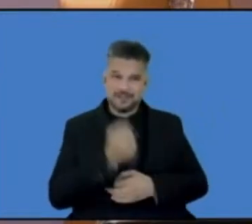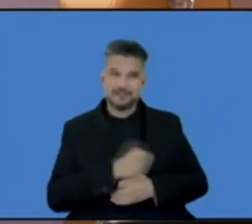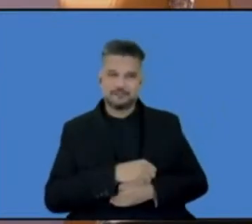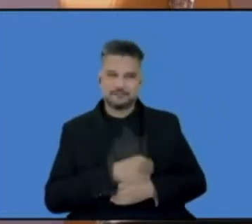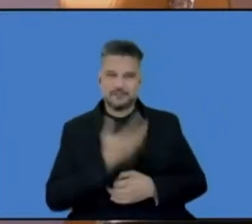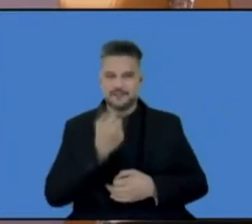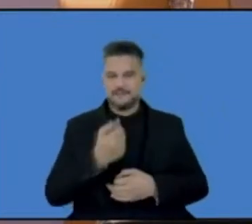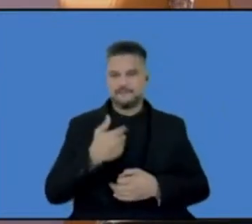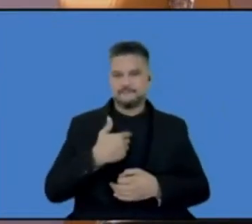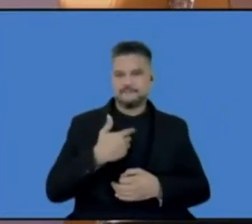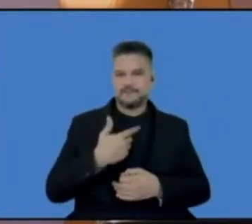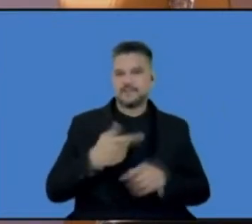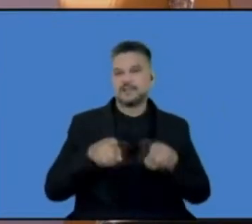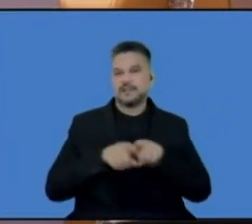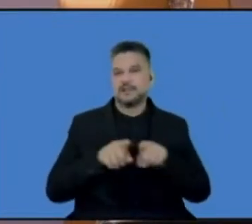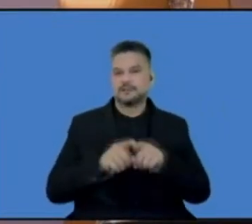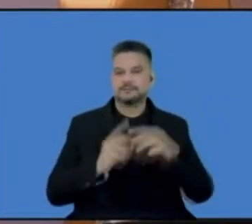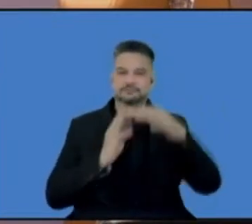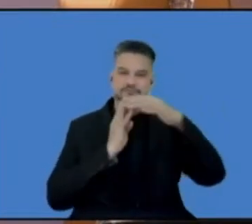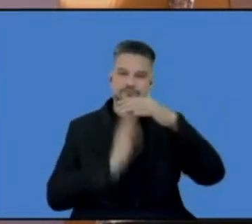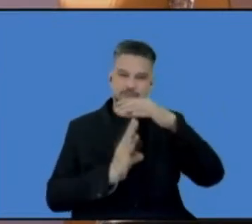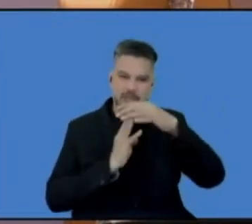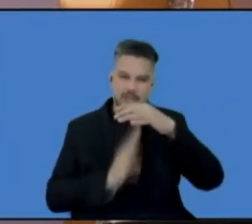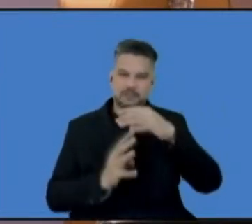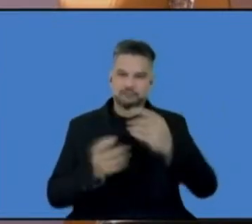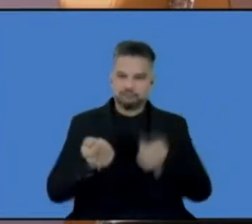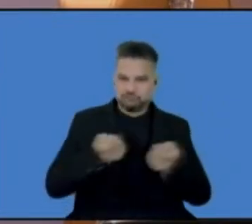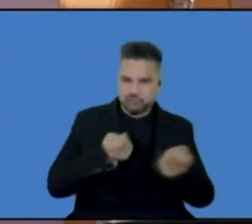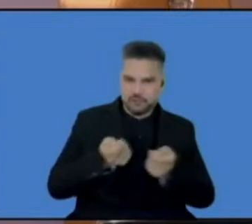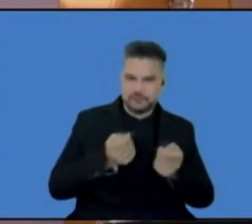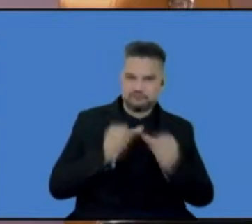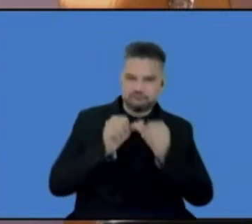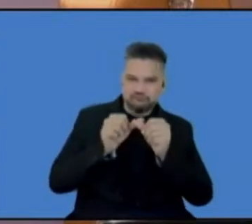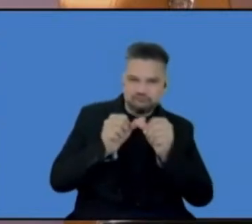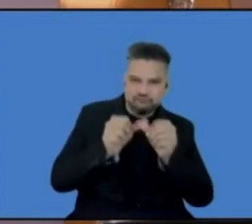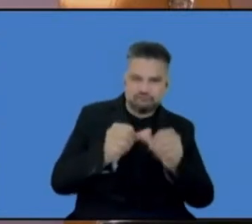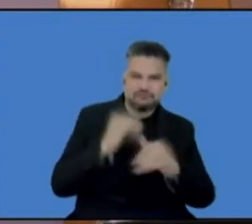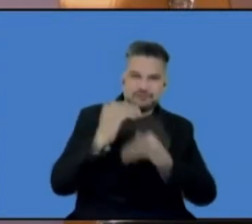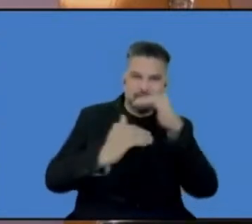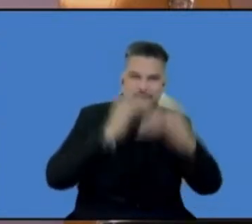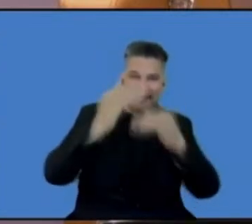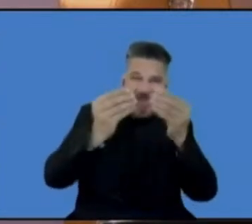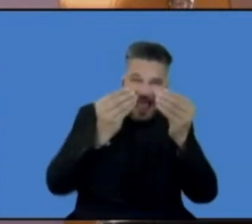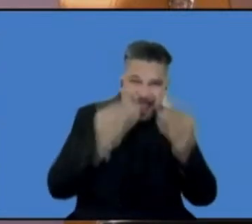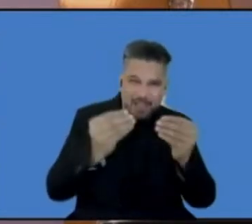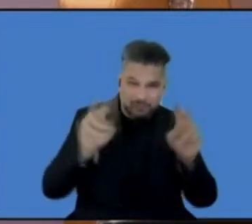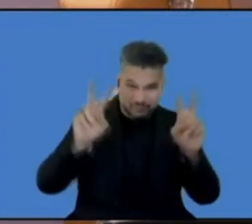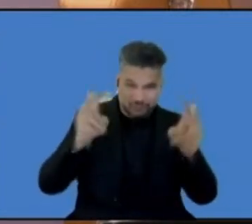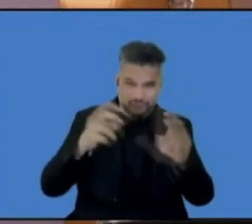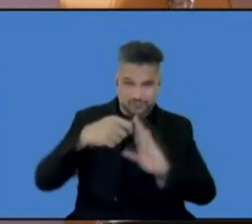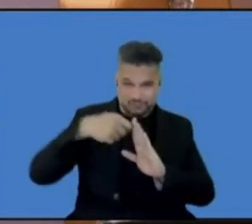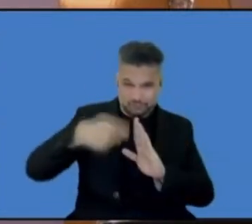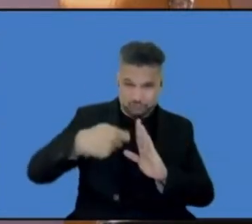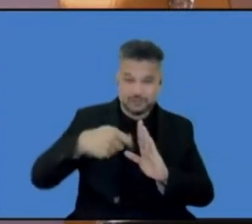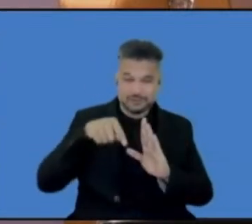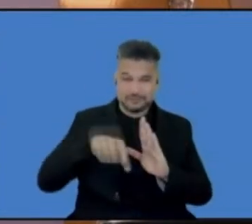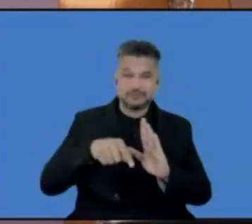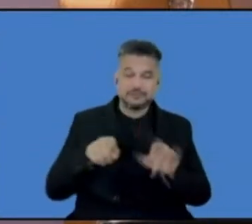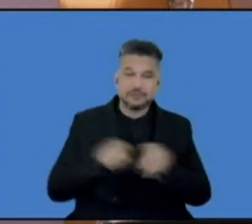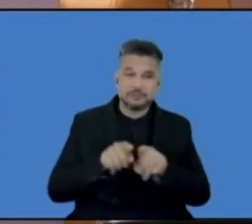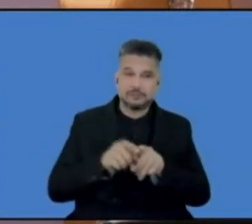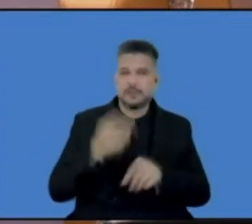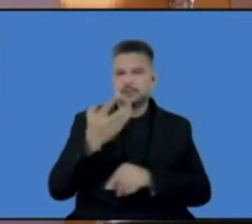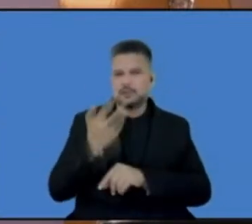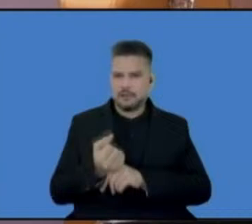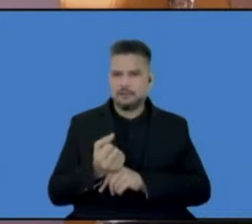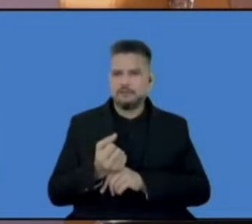for migration governance for sustainable development. So we have one of the